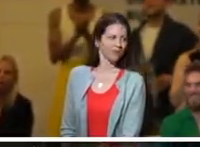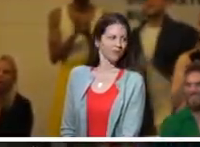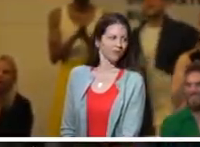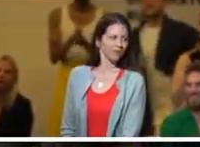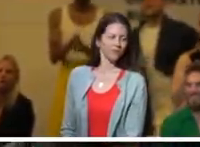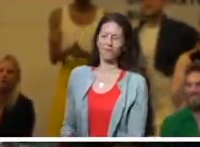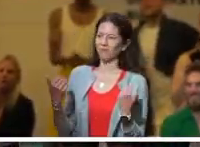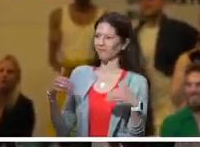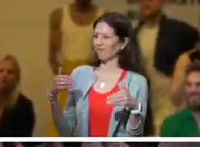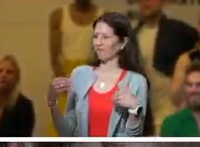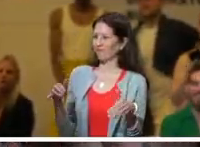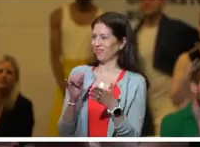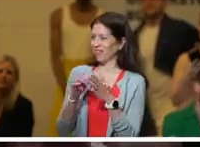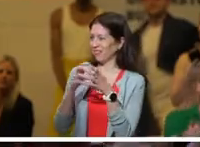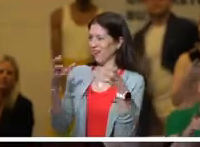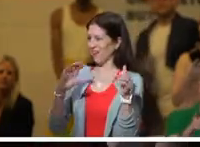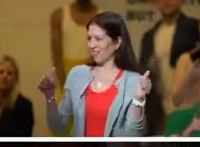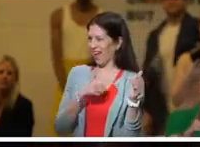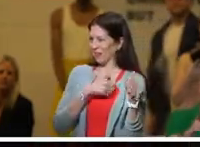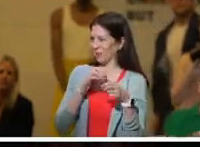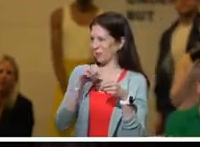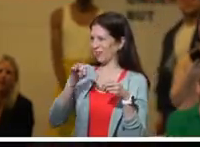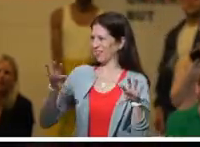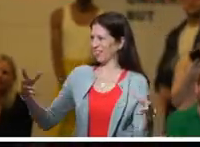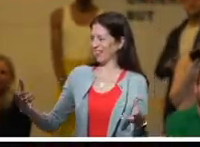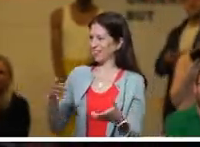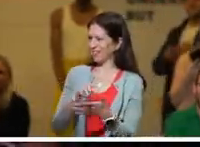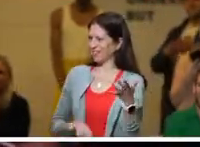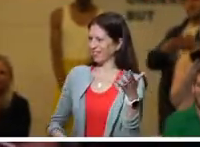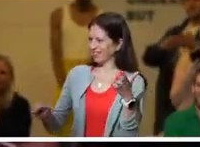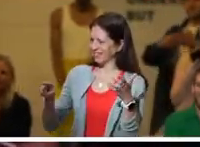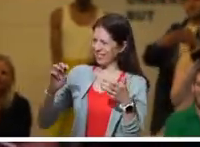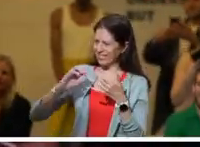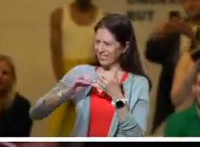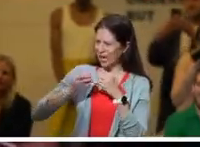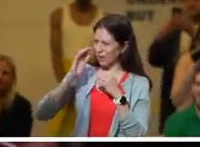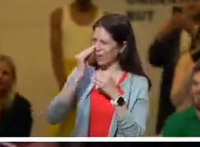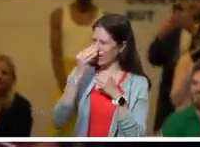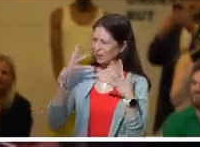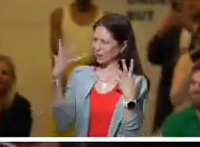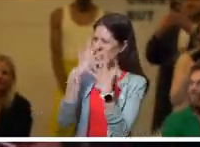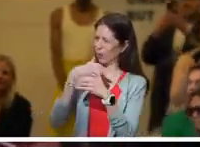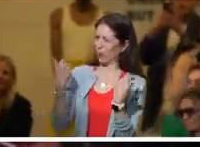That's a whole lot of attitude in this collection. Yeah. Even the cherry blossoms look menacing.